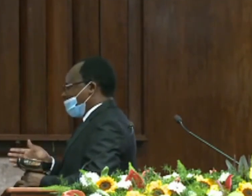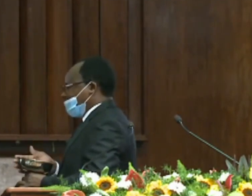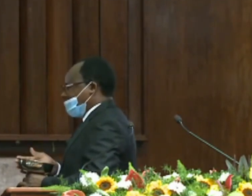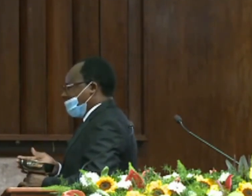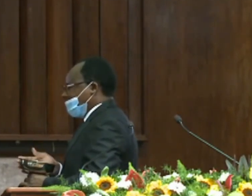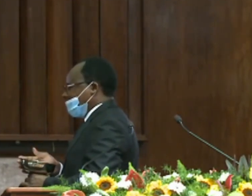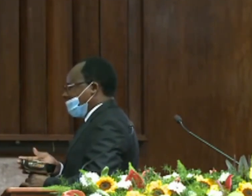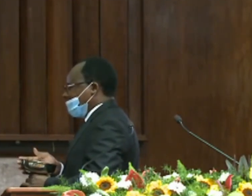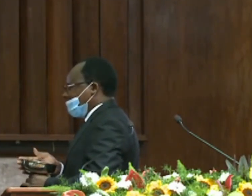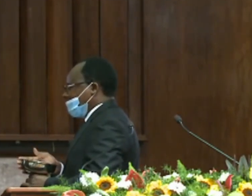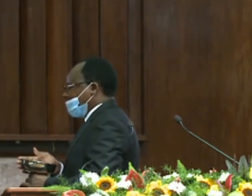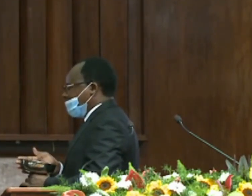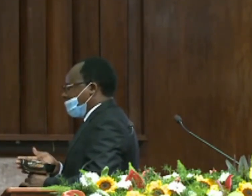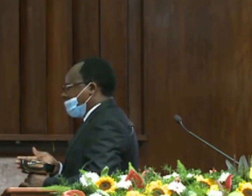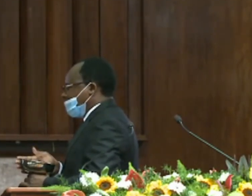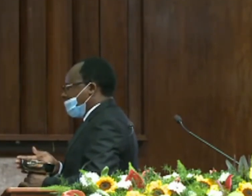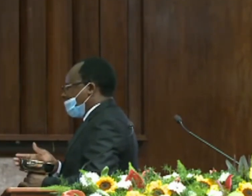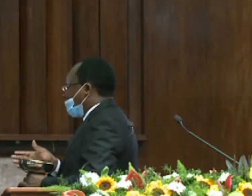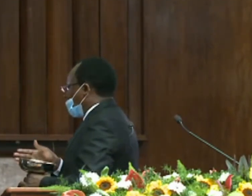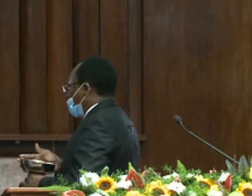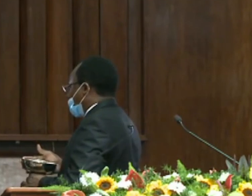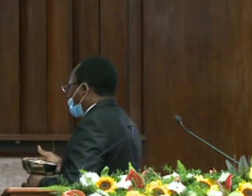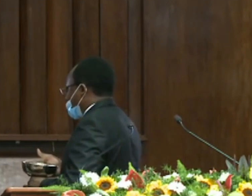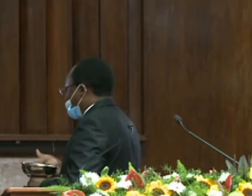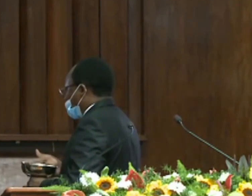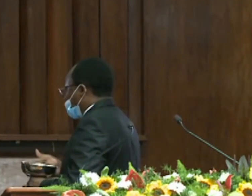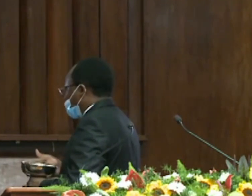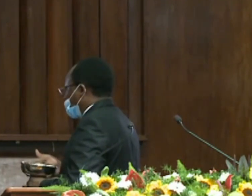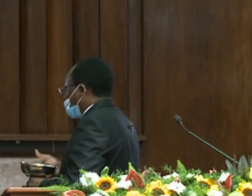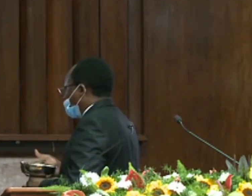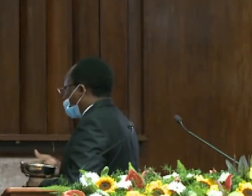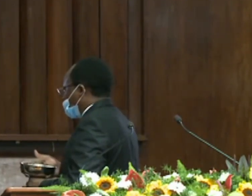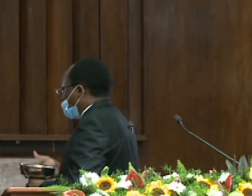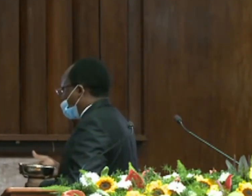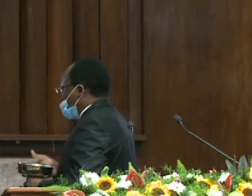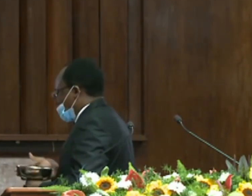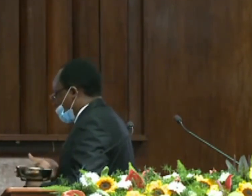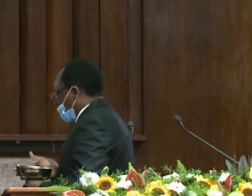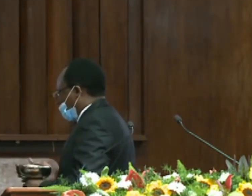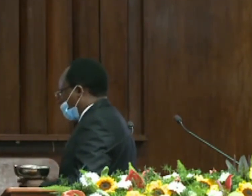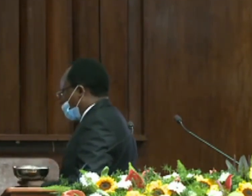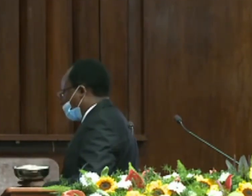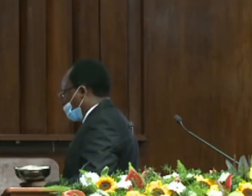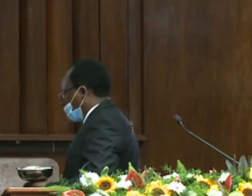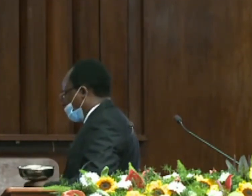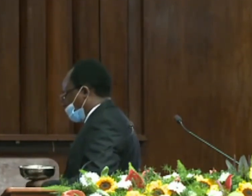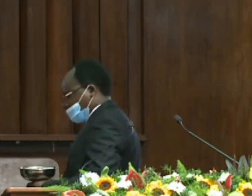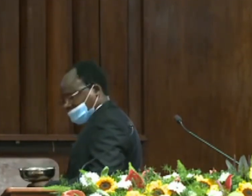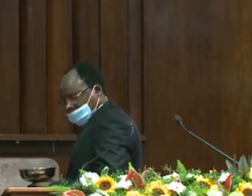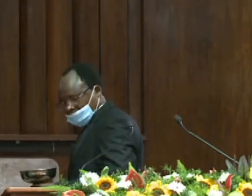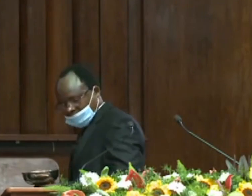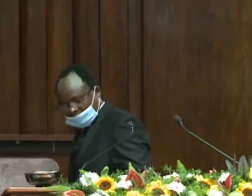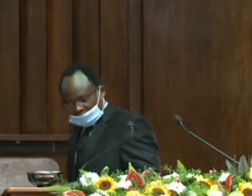your comfort. Kamba kachitontozo chanu. And for your eternal life. Ndi umoyo o sata. Amen.